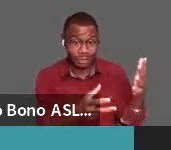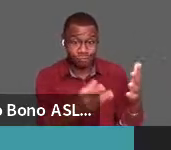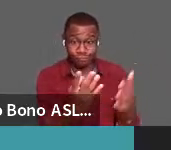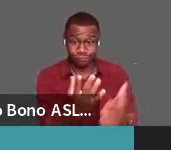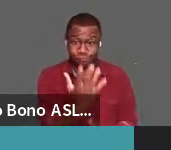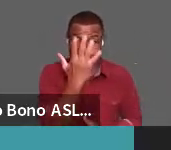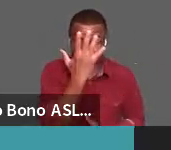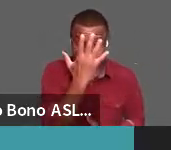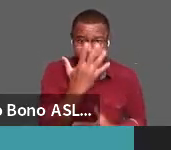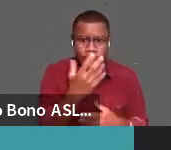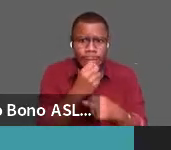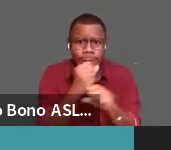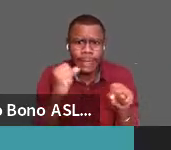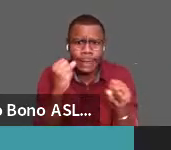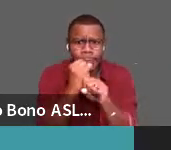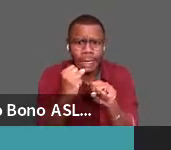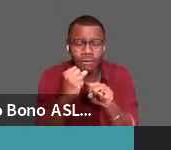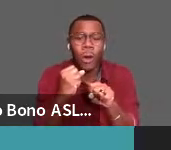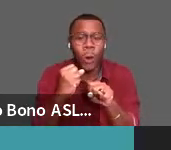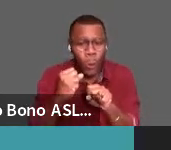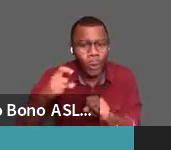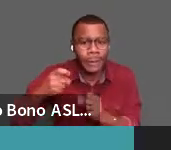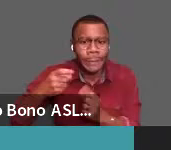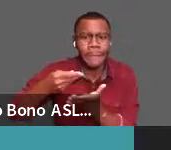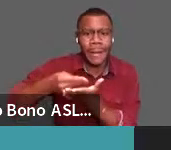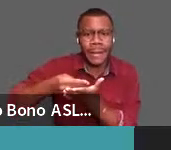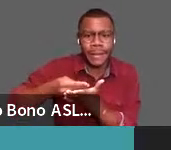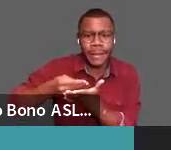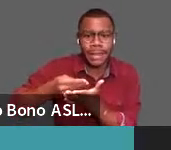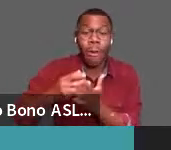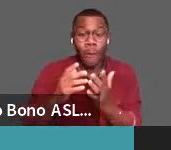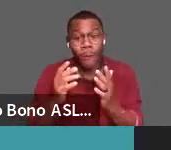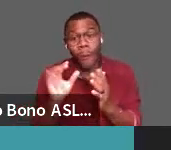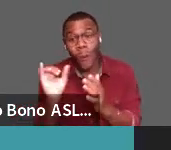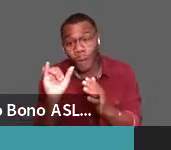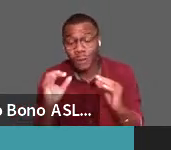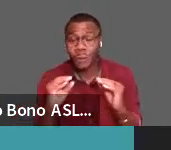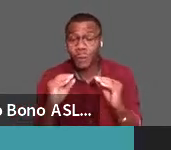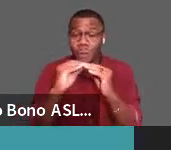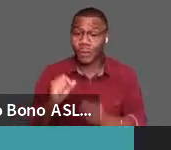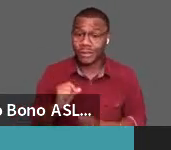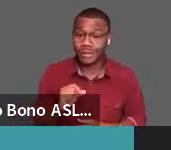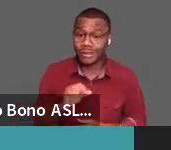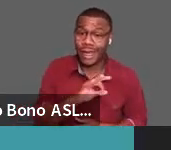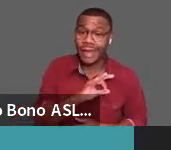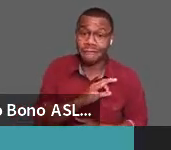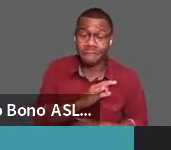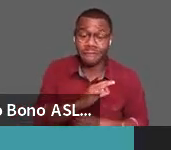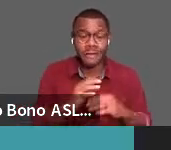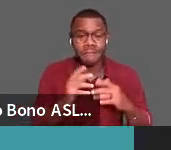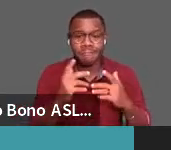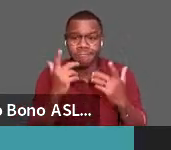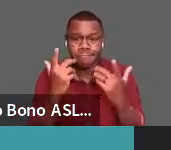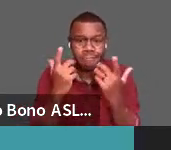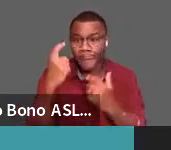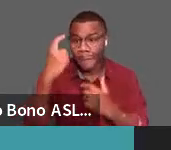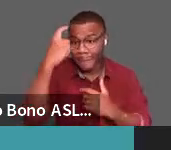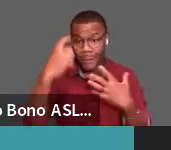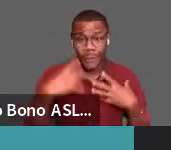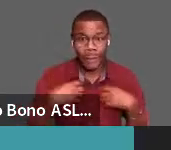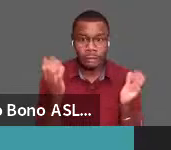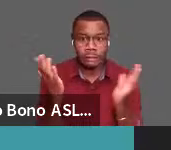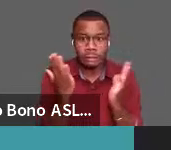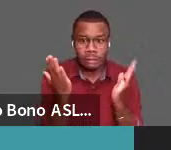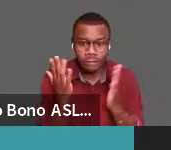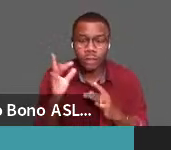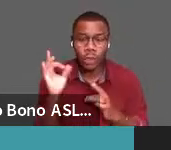funds for more staff to expand their mental health services and crisis services. So we